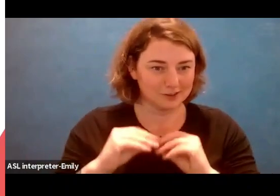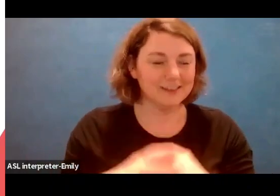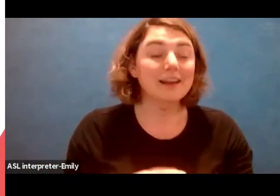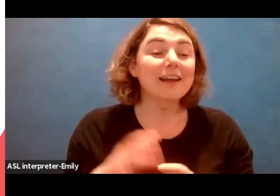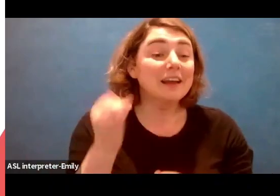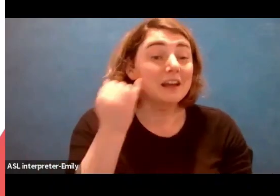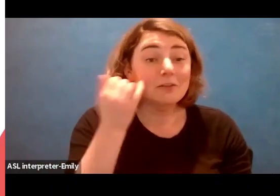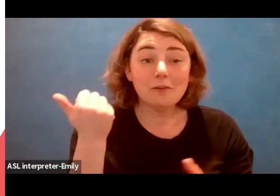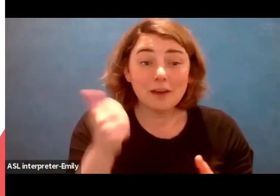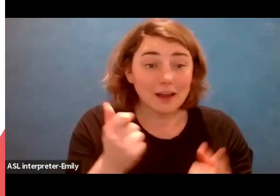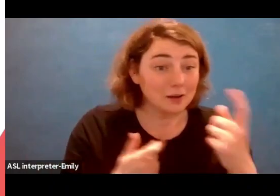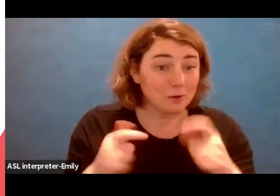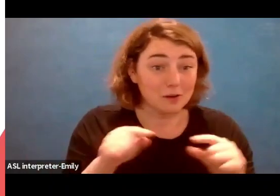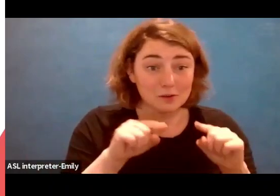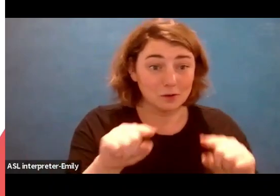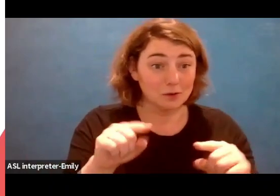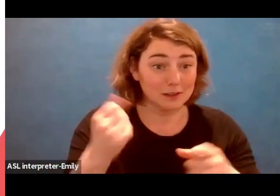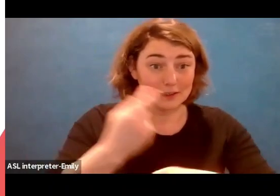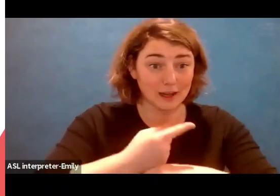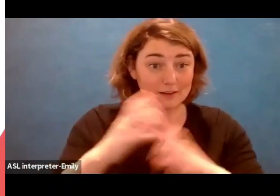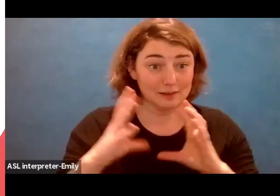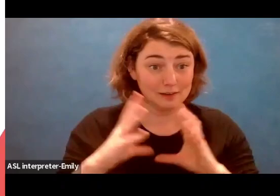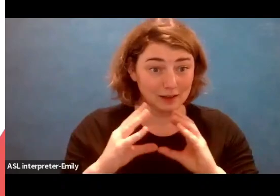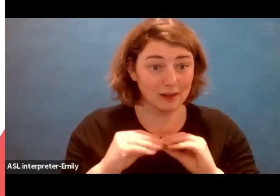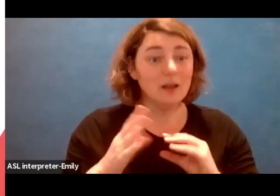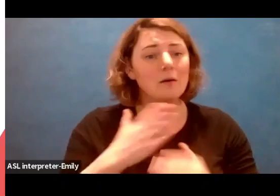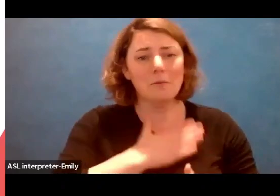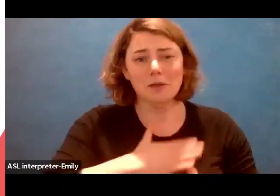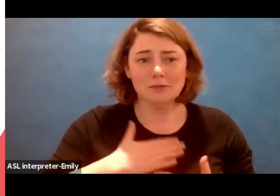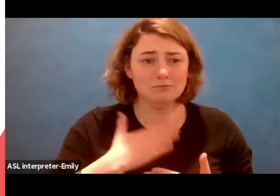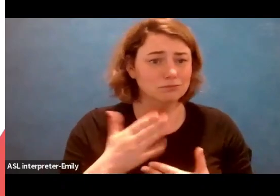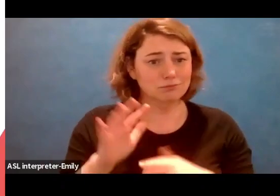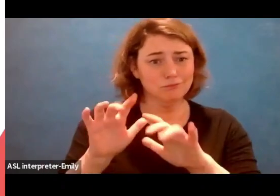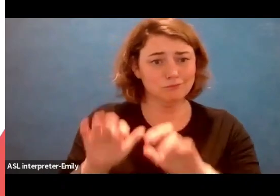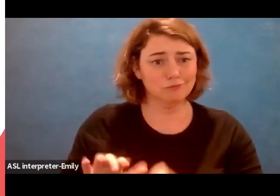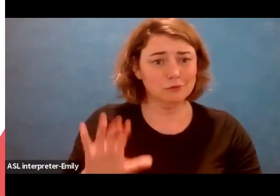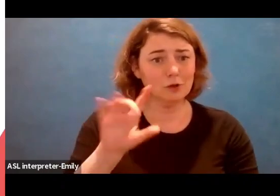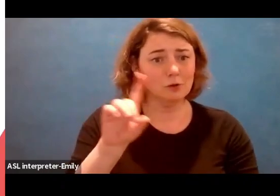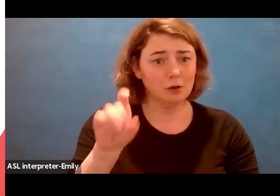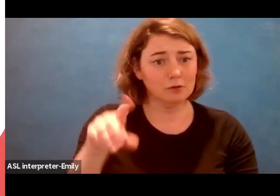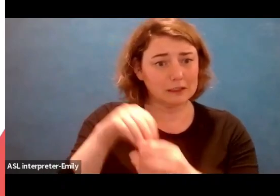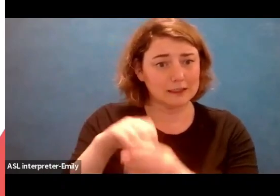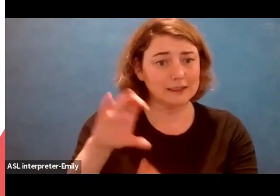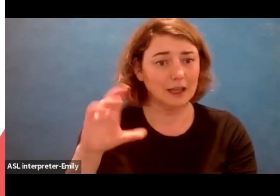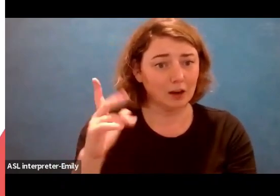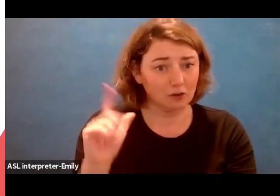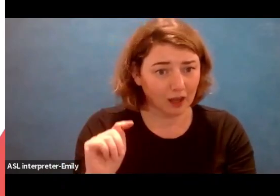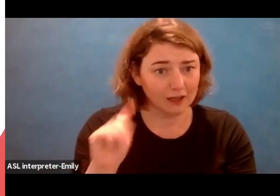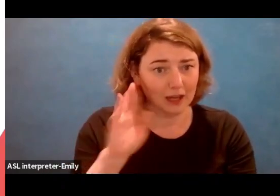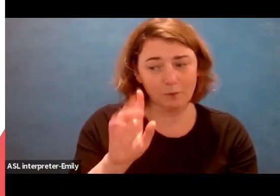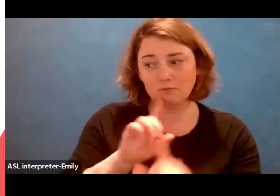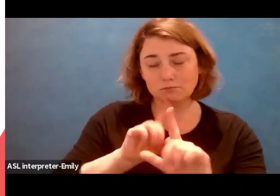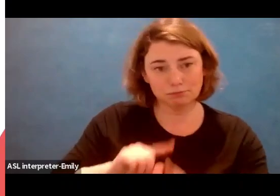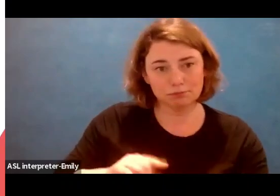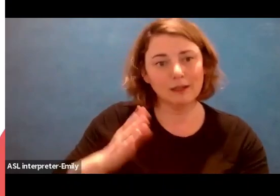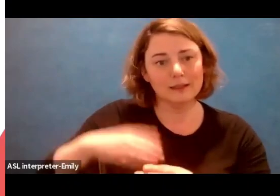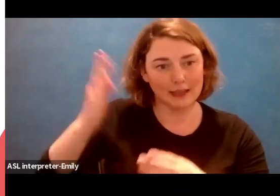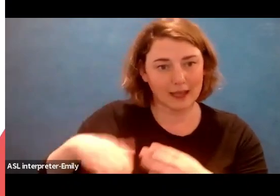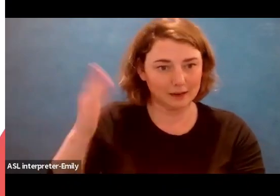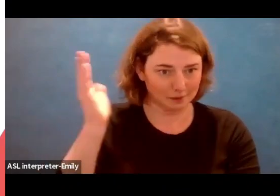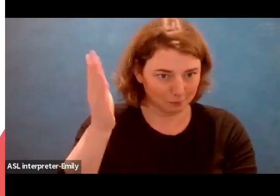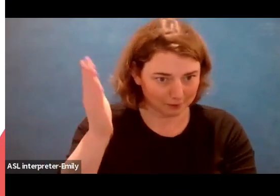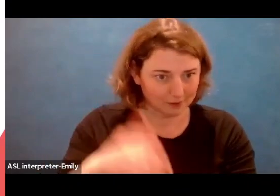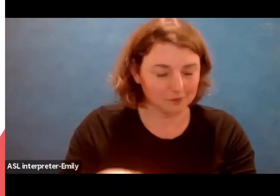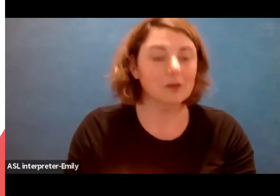If you have any questions during today's session, please feel free to enter your questions into the chat and we will address them at the end of the